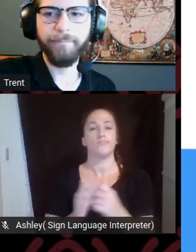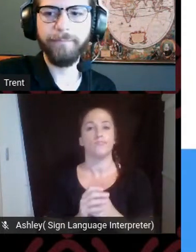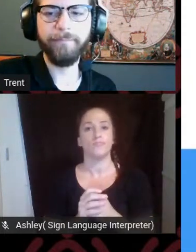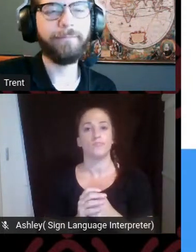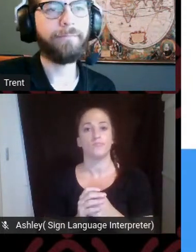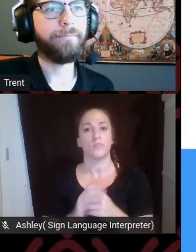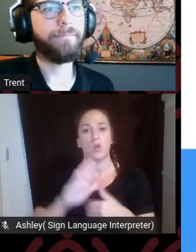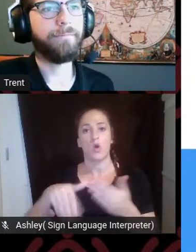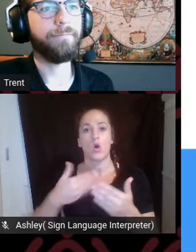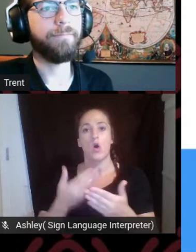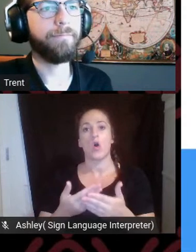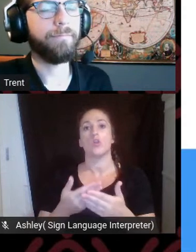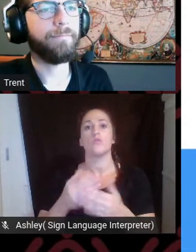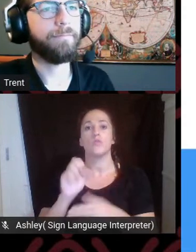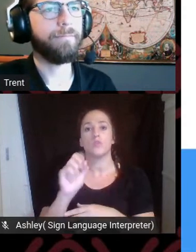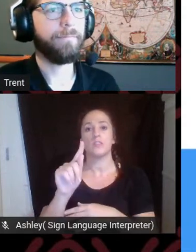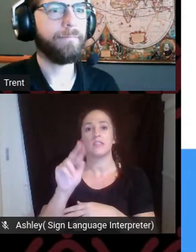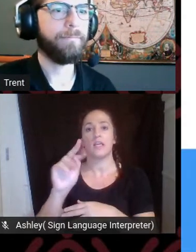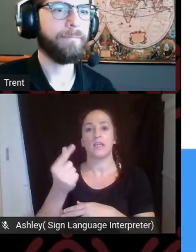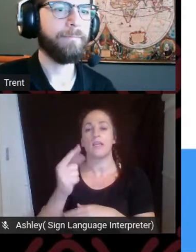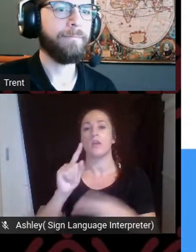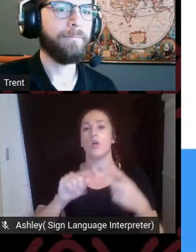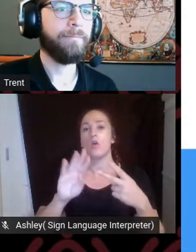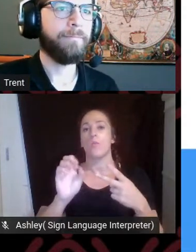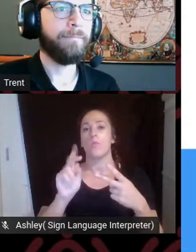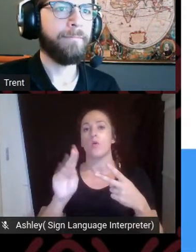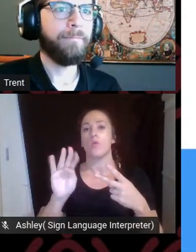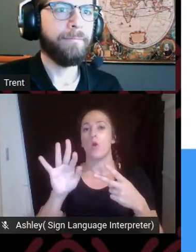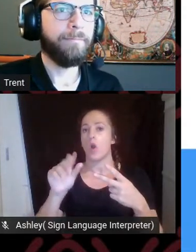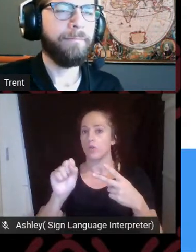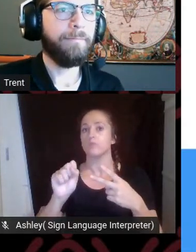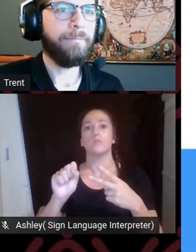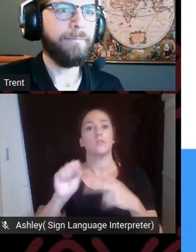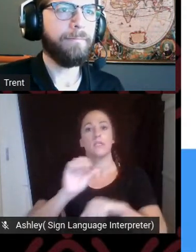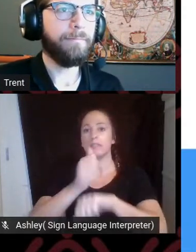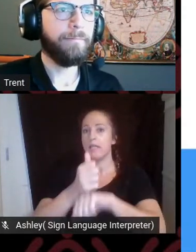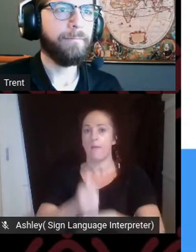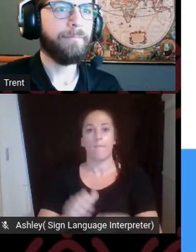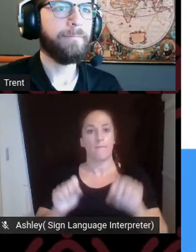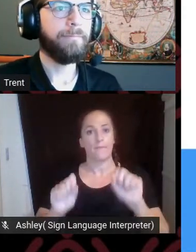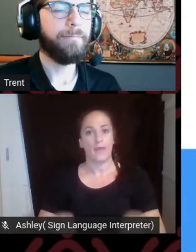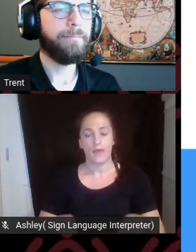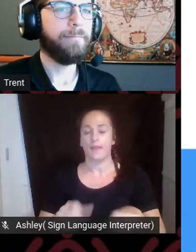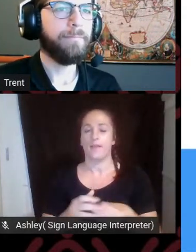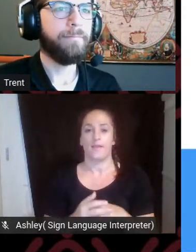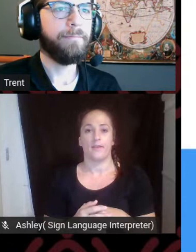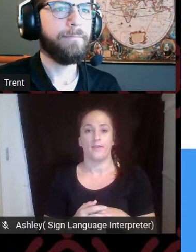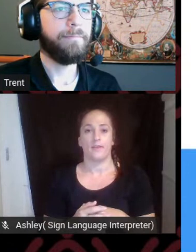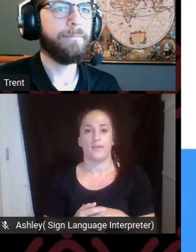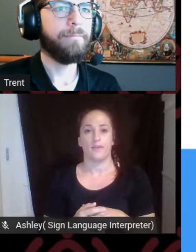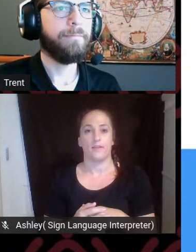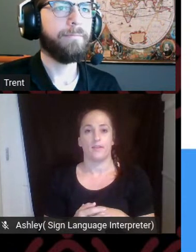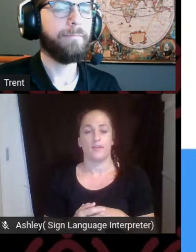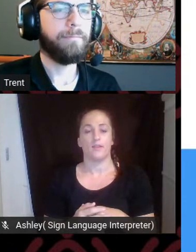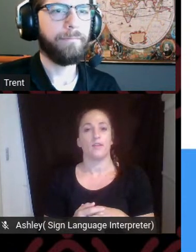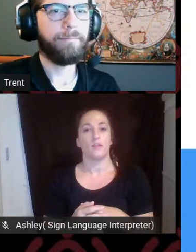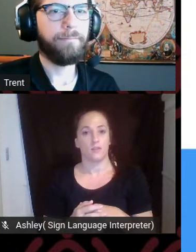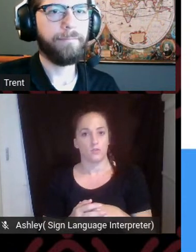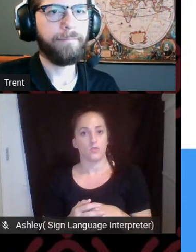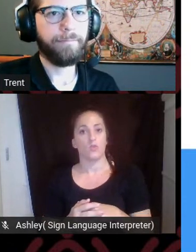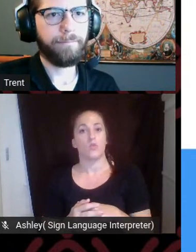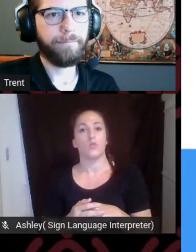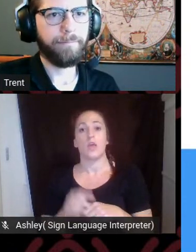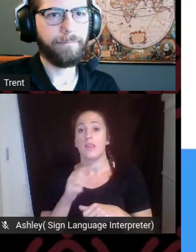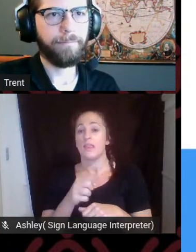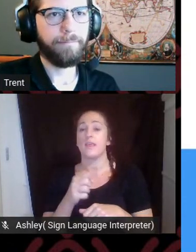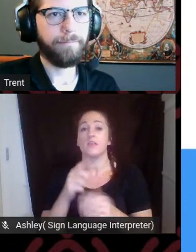all of your bookmarks. One of the great things about the Chrome browser is it also allows you to go incognito. So this is only something employees, teachers can use.